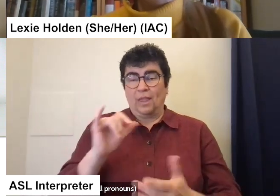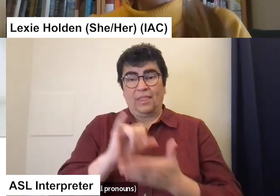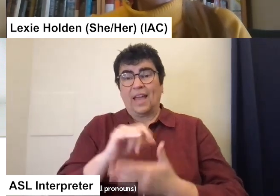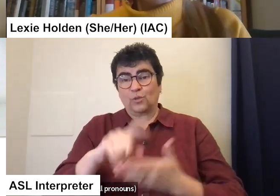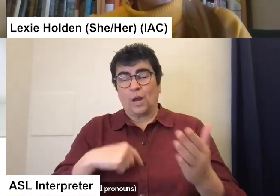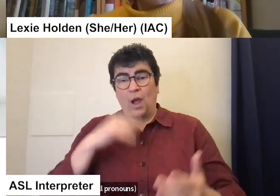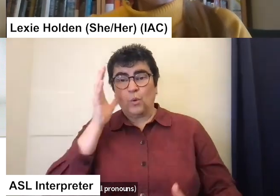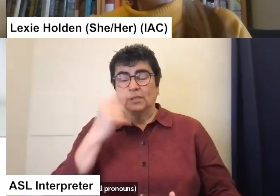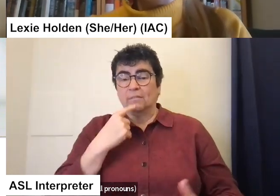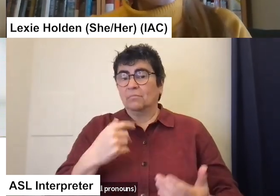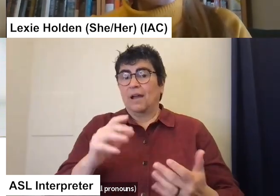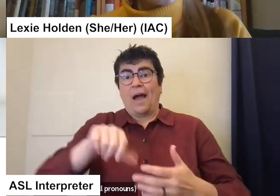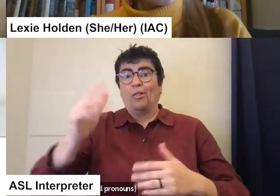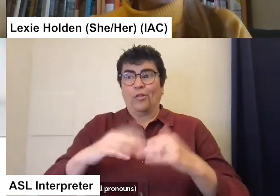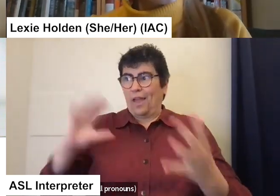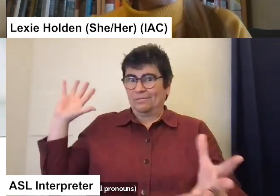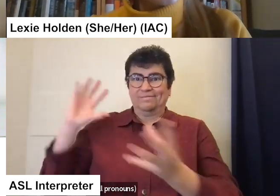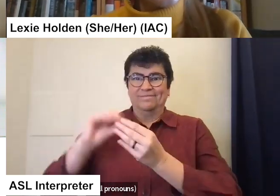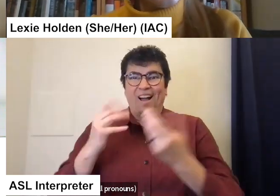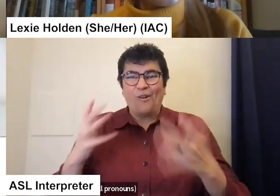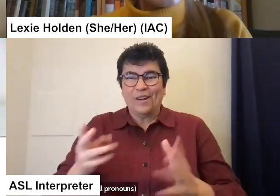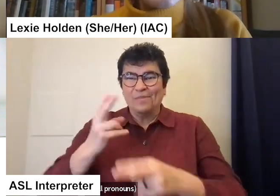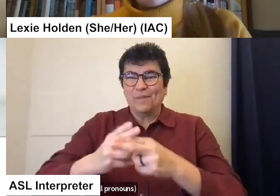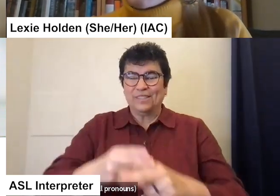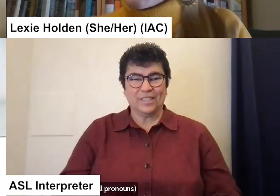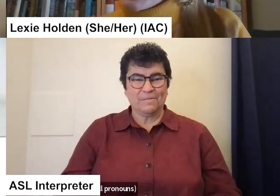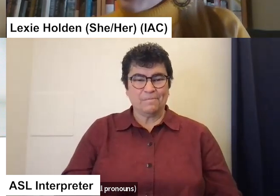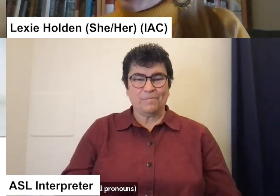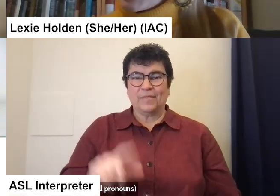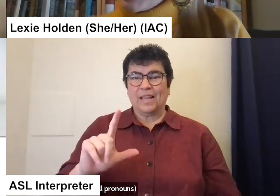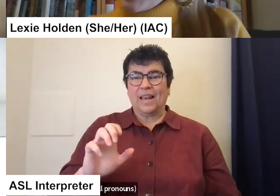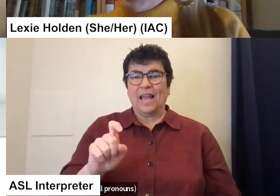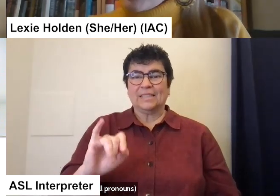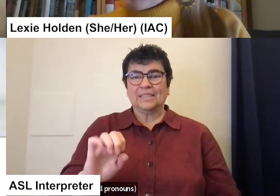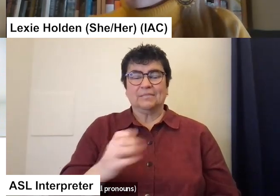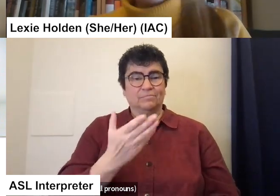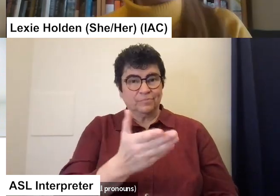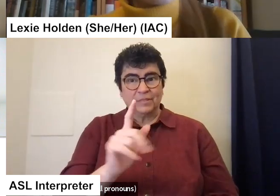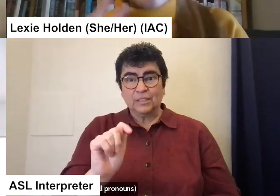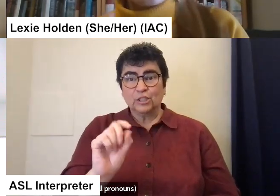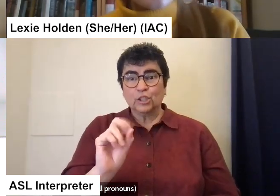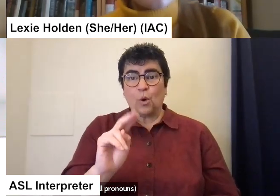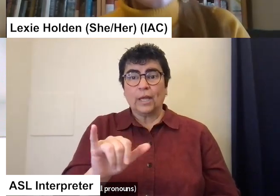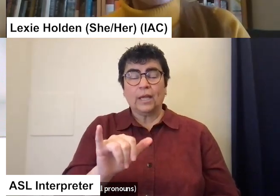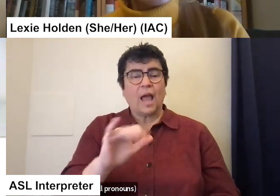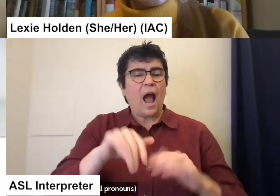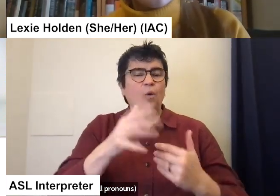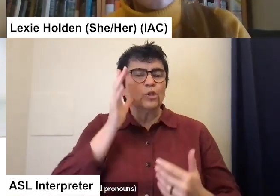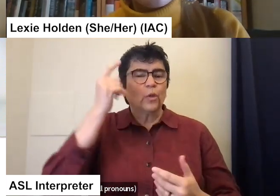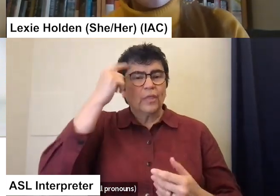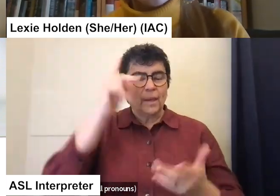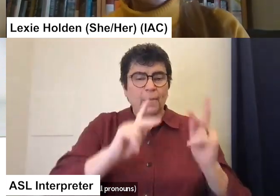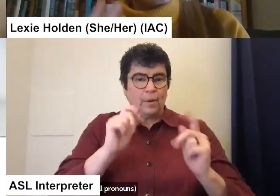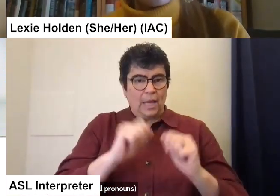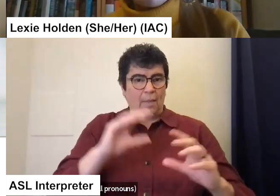would say, besides everything we've already mentioned. Excellent. And then Tony, how would you think that people can